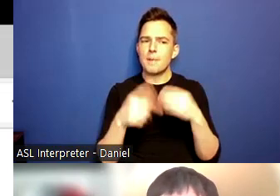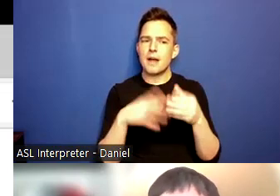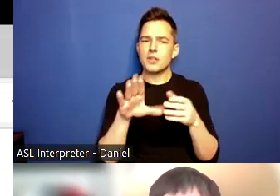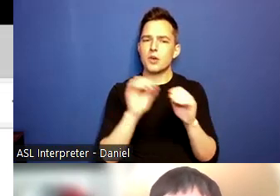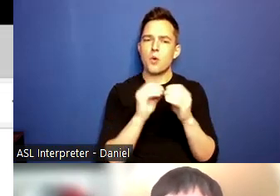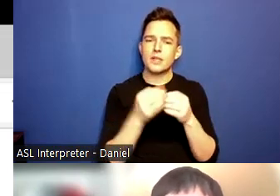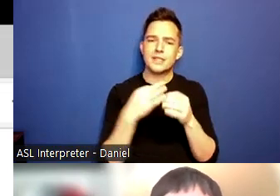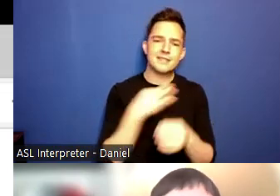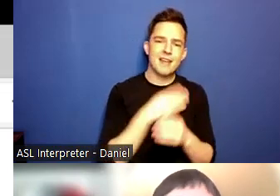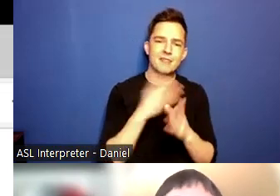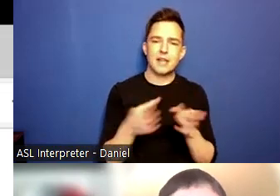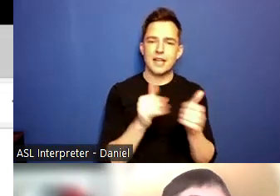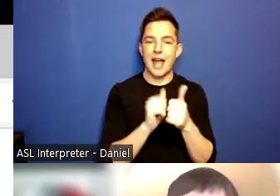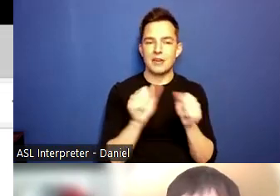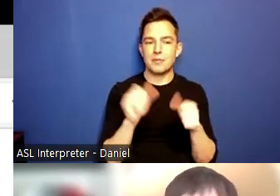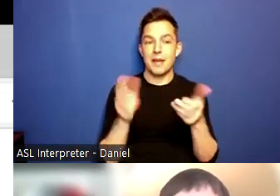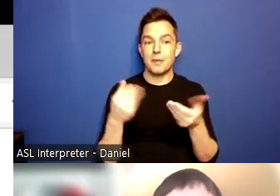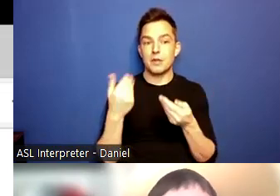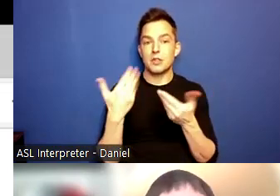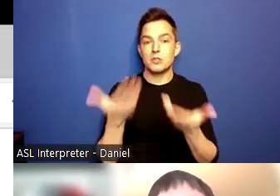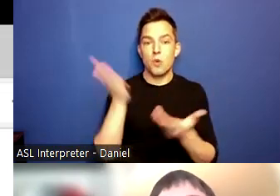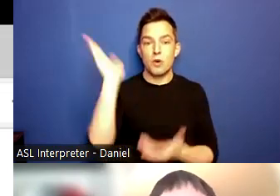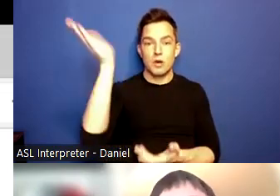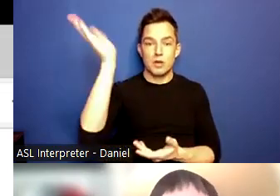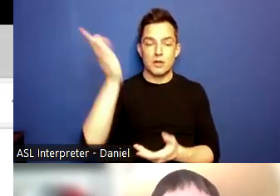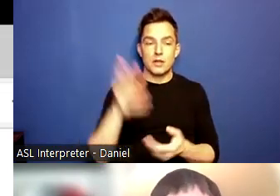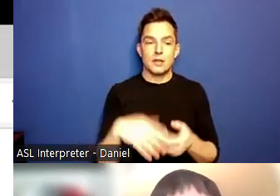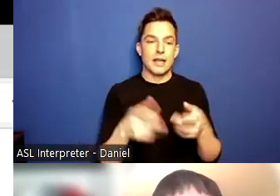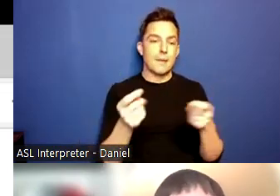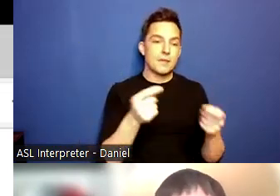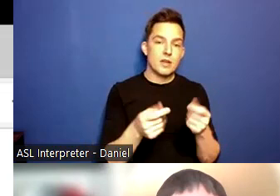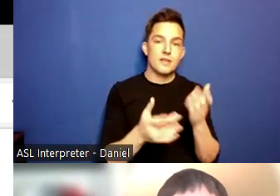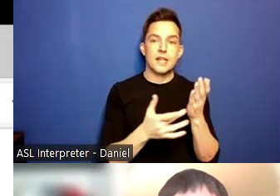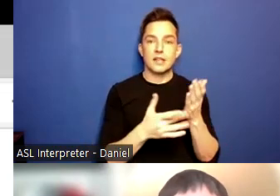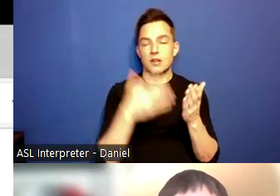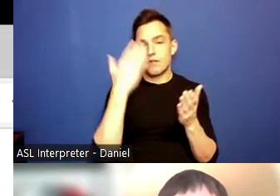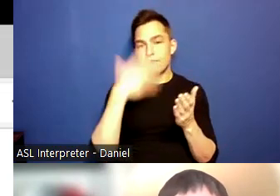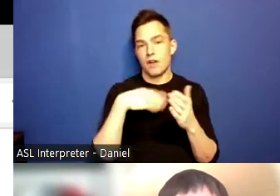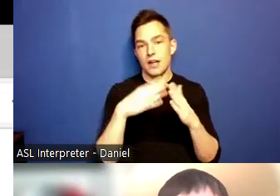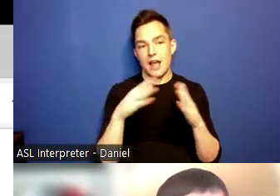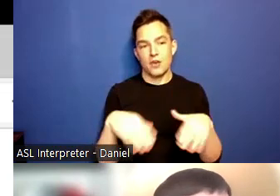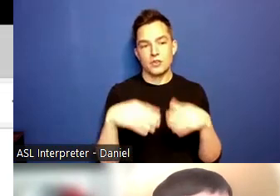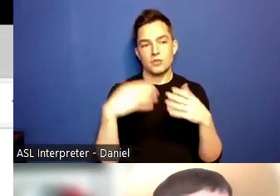support this presentation, including your administrative, technical, and front of house responsibilities.